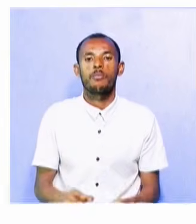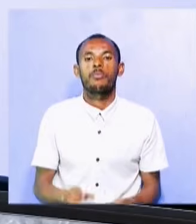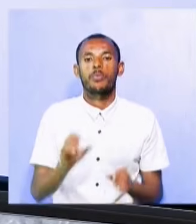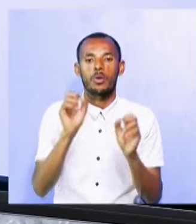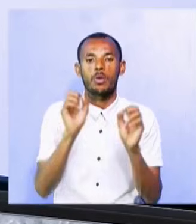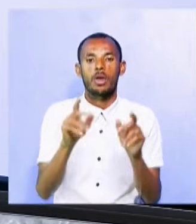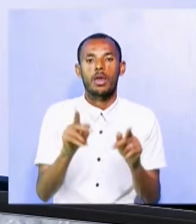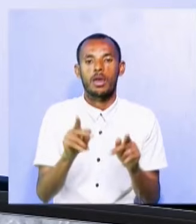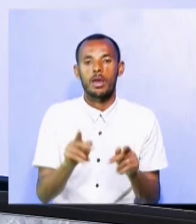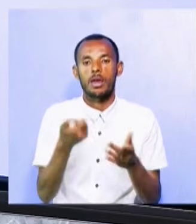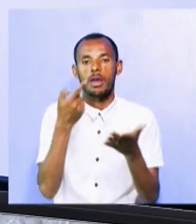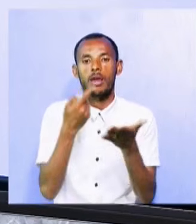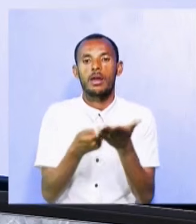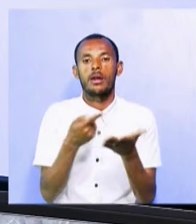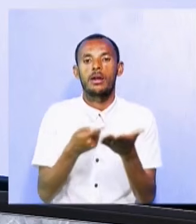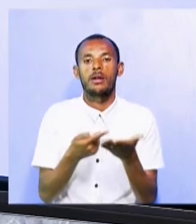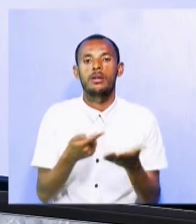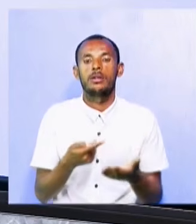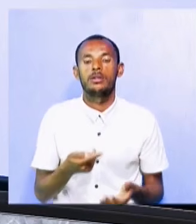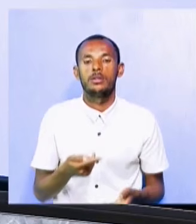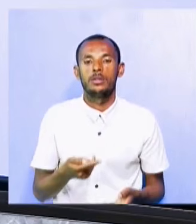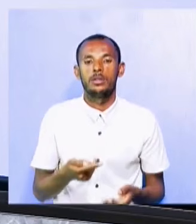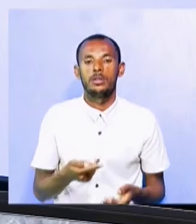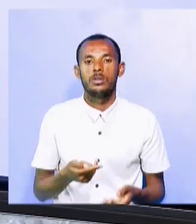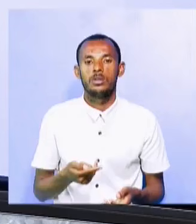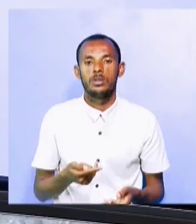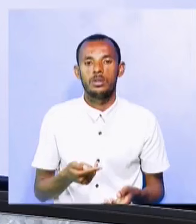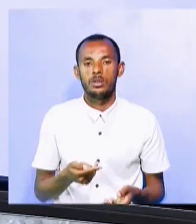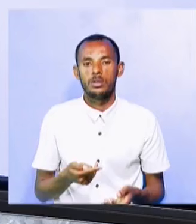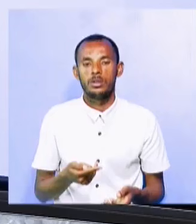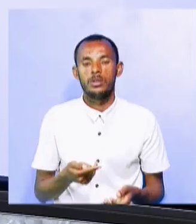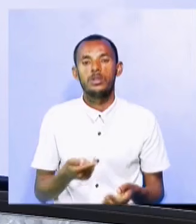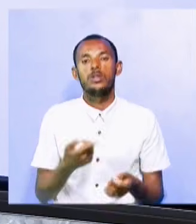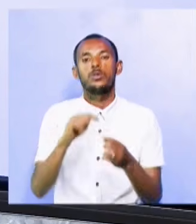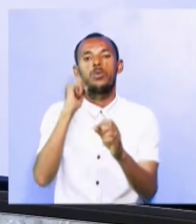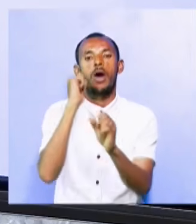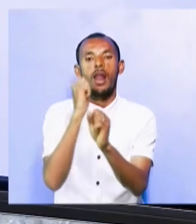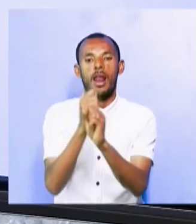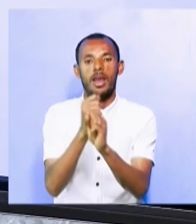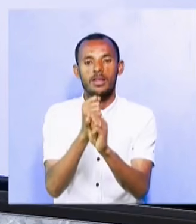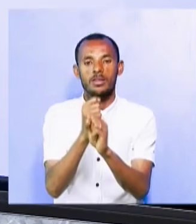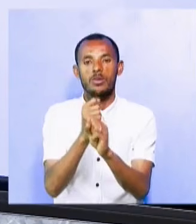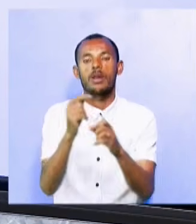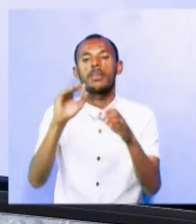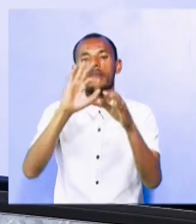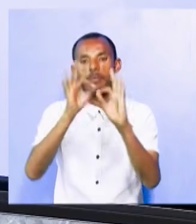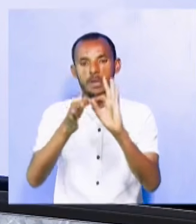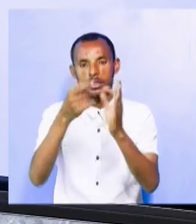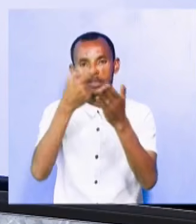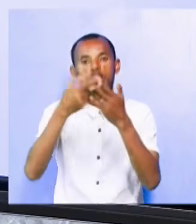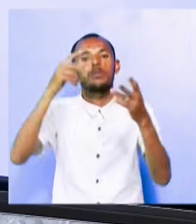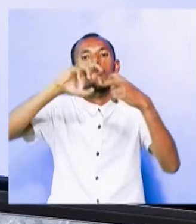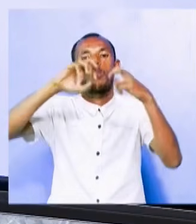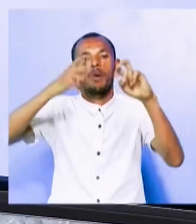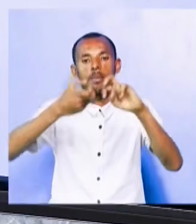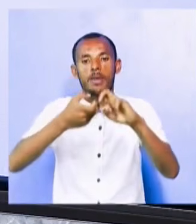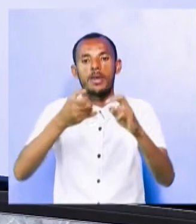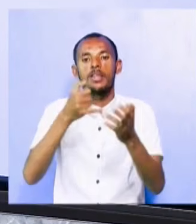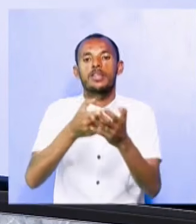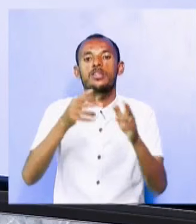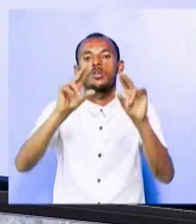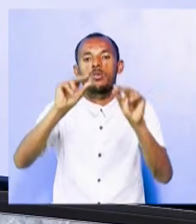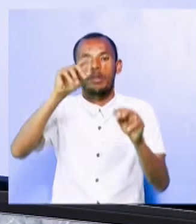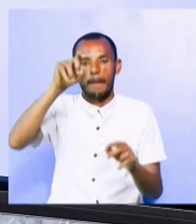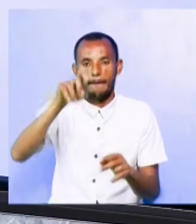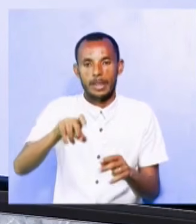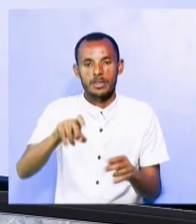Okay, here to analyze or interpret this problem, it's not a must